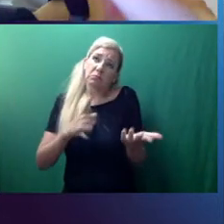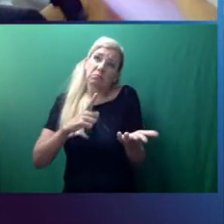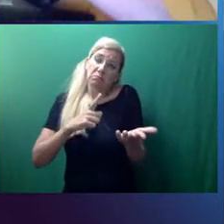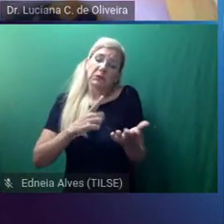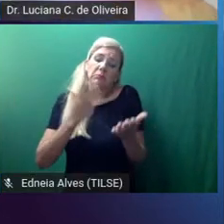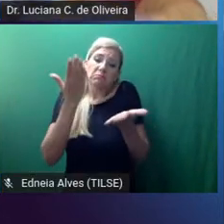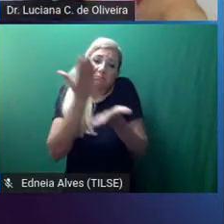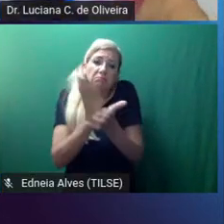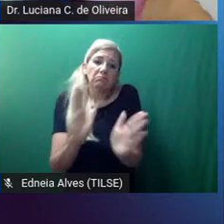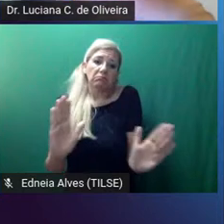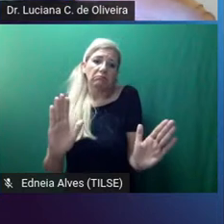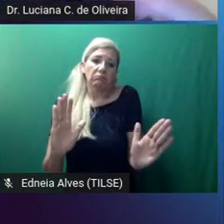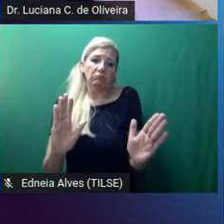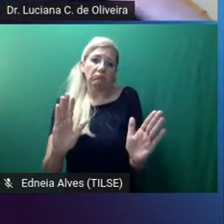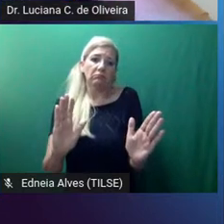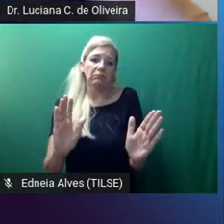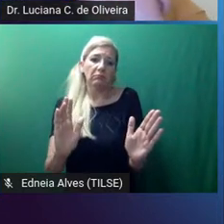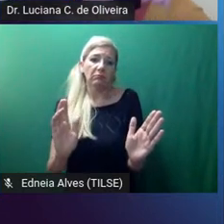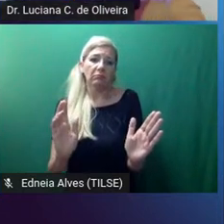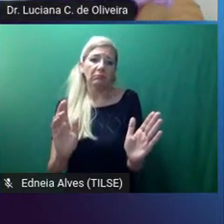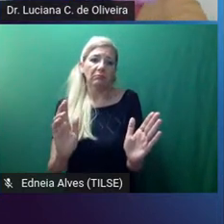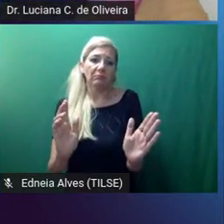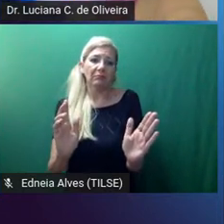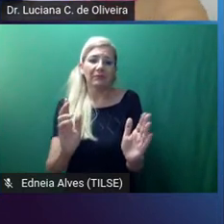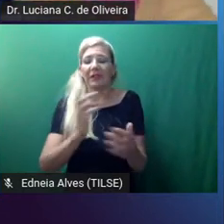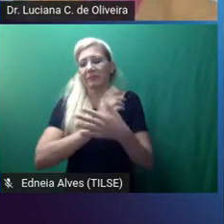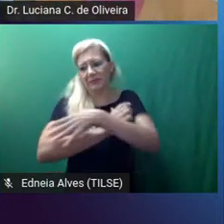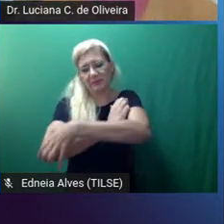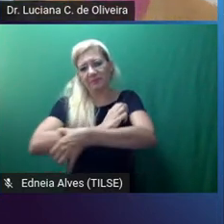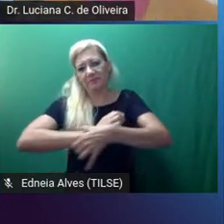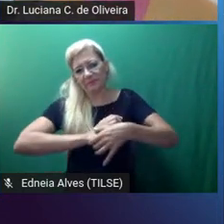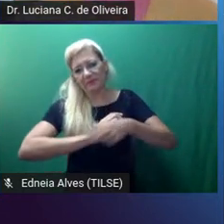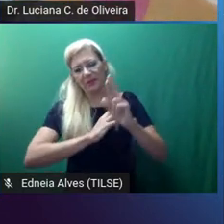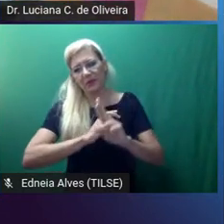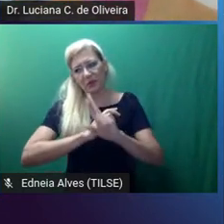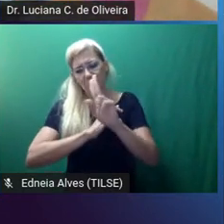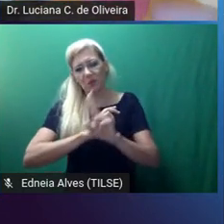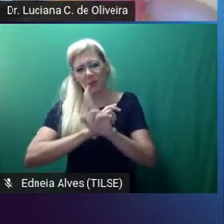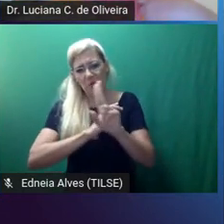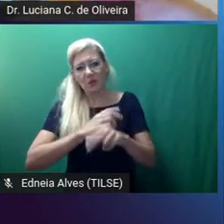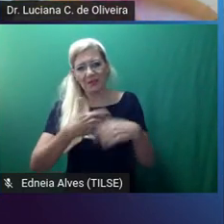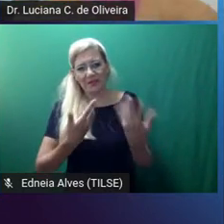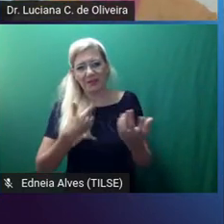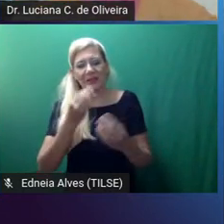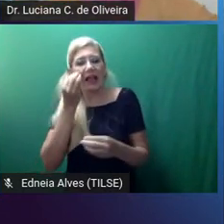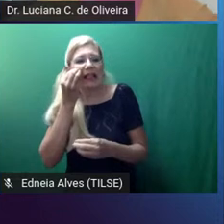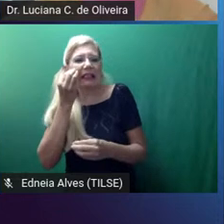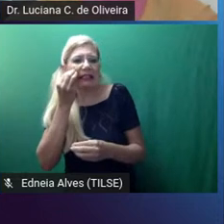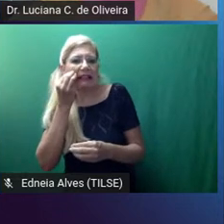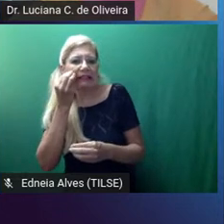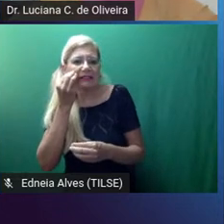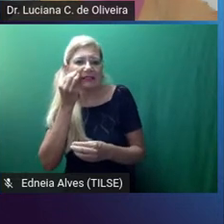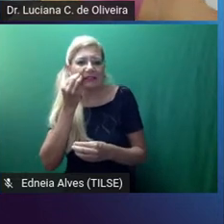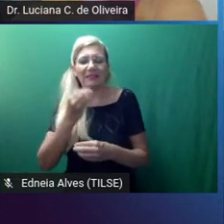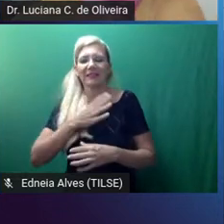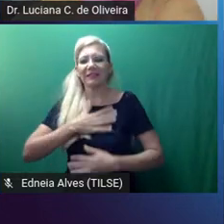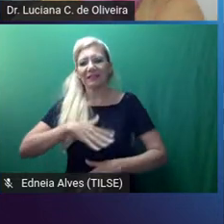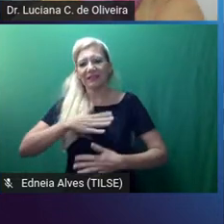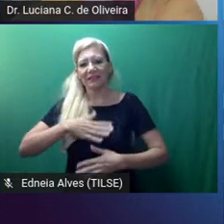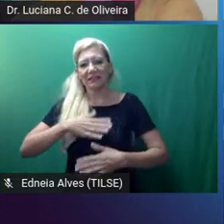elbow, so I have to use this sling here. I'm gonna try to do it this way to be more comfortable.